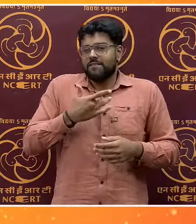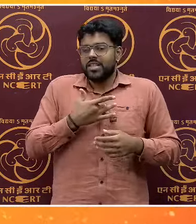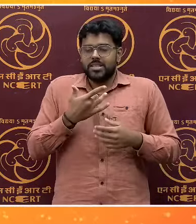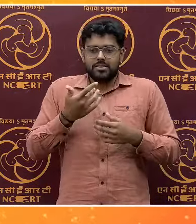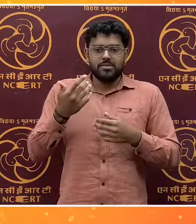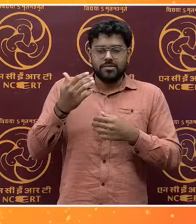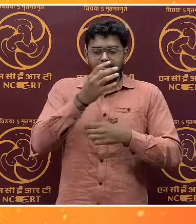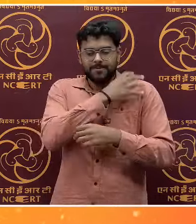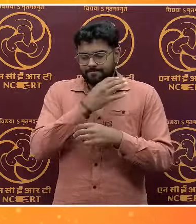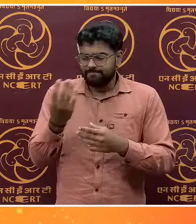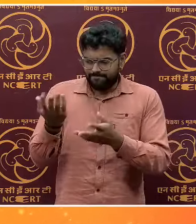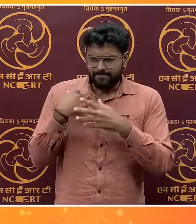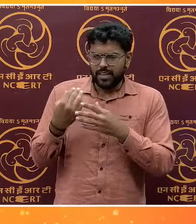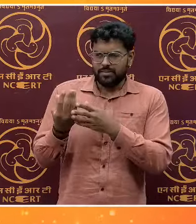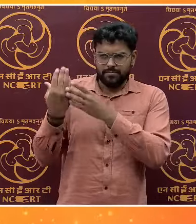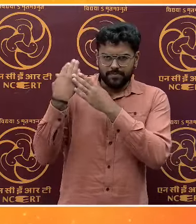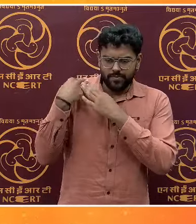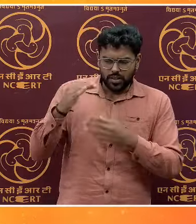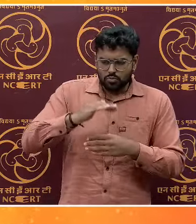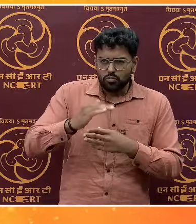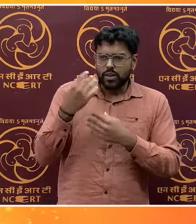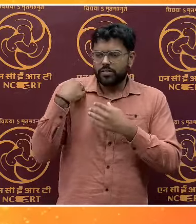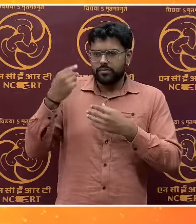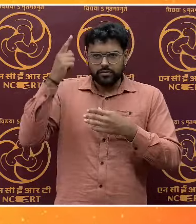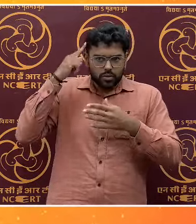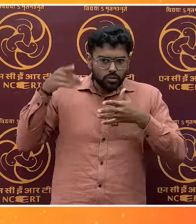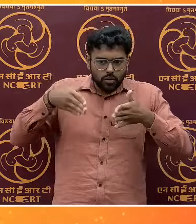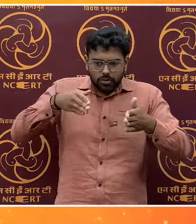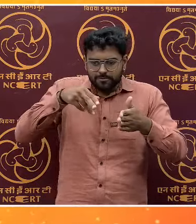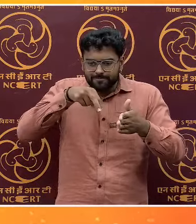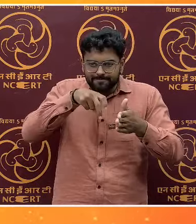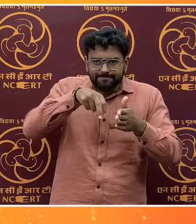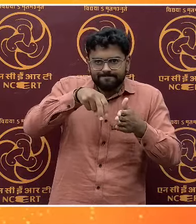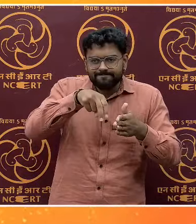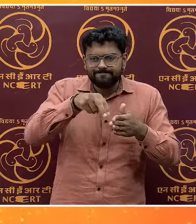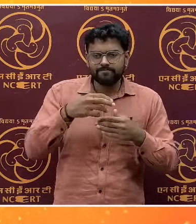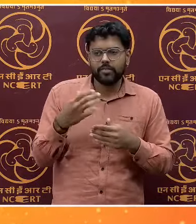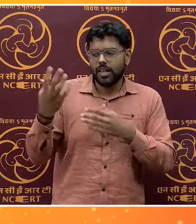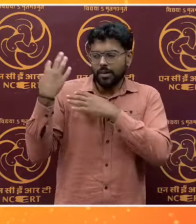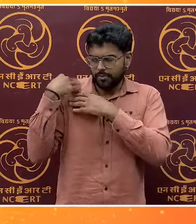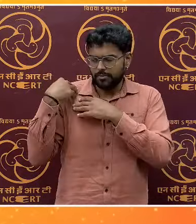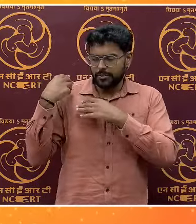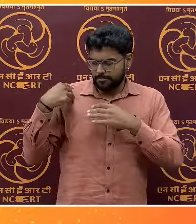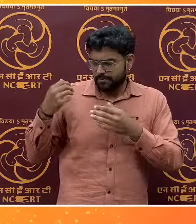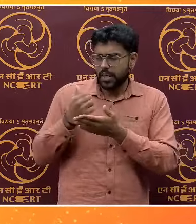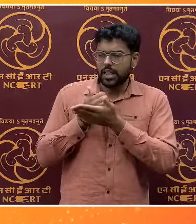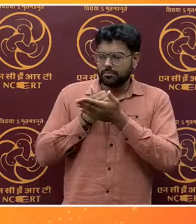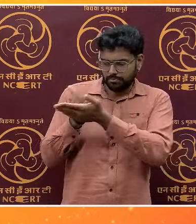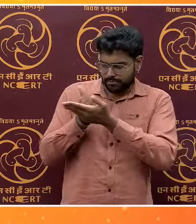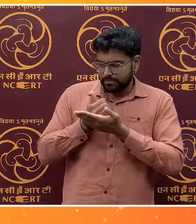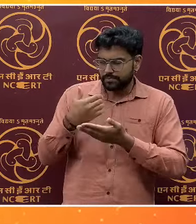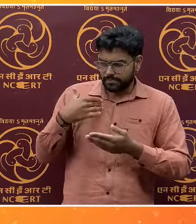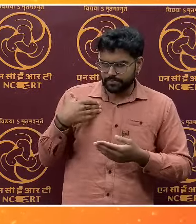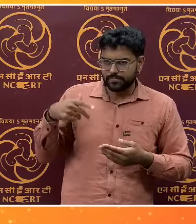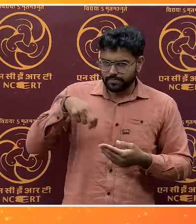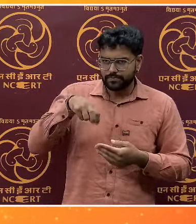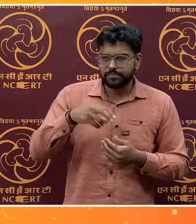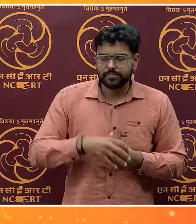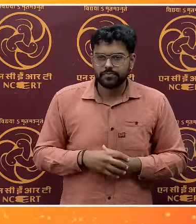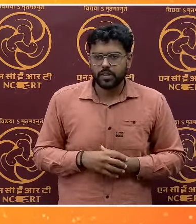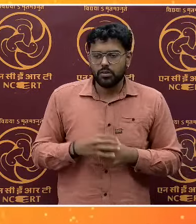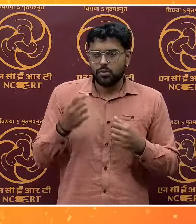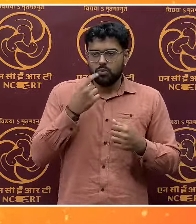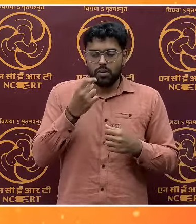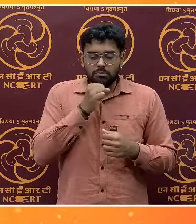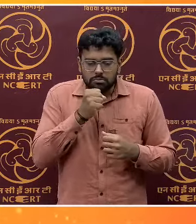hand on shoulder, a small kid, and passing the road, just crossing the road with the old lady who is bent and who is shivering,